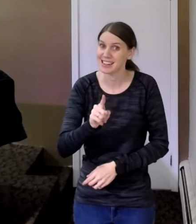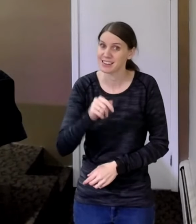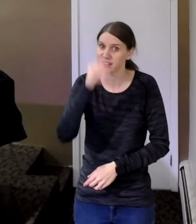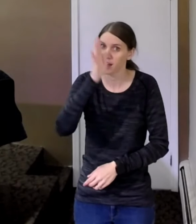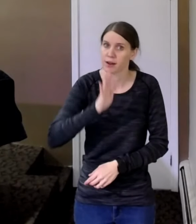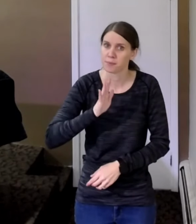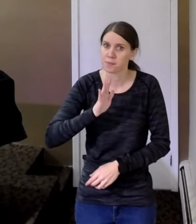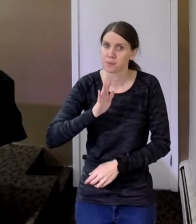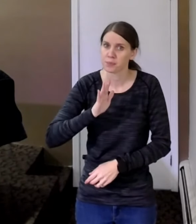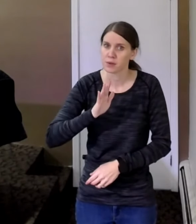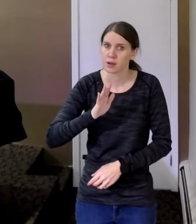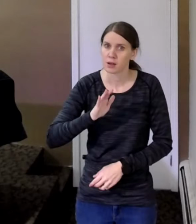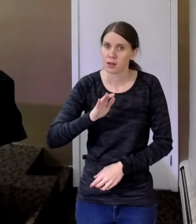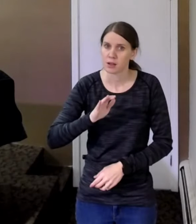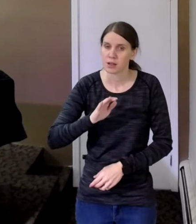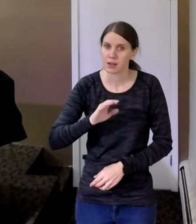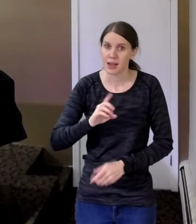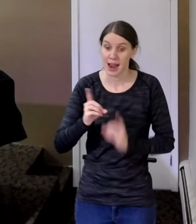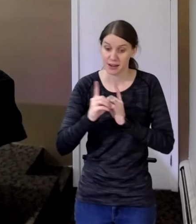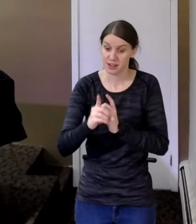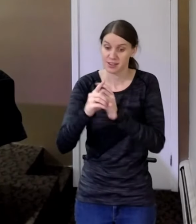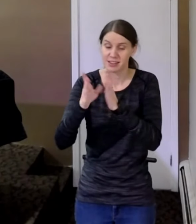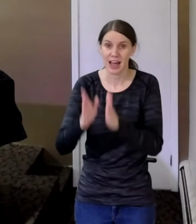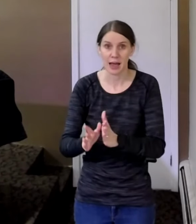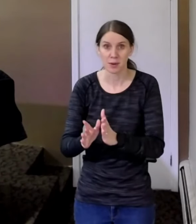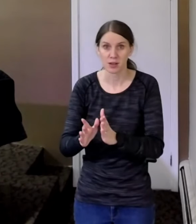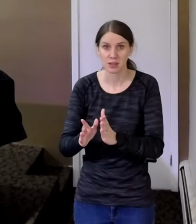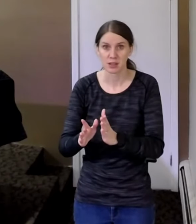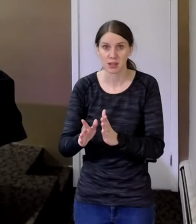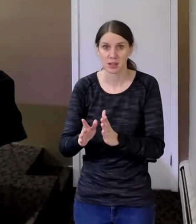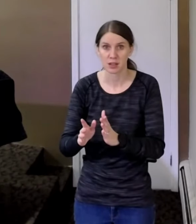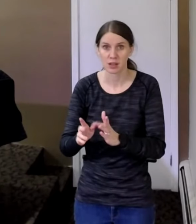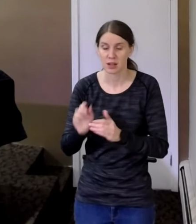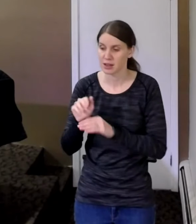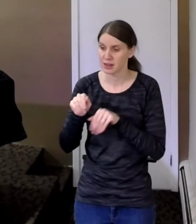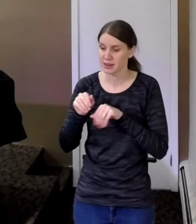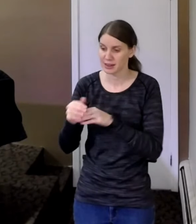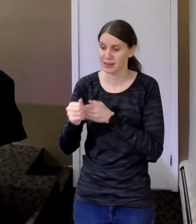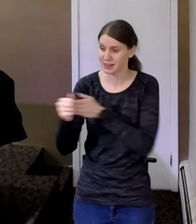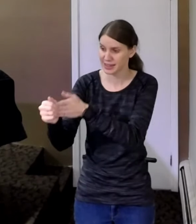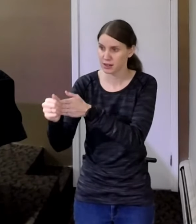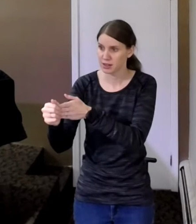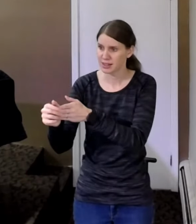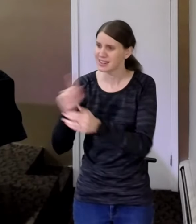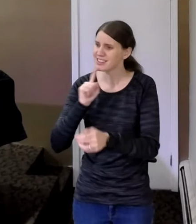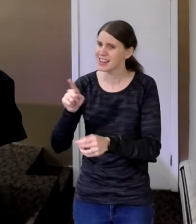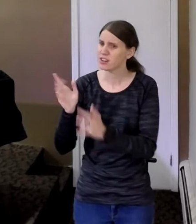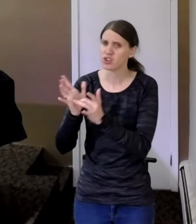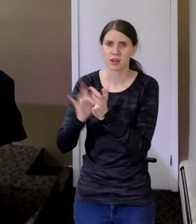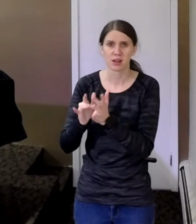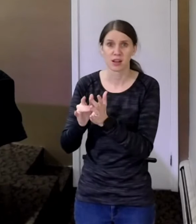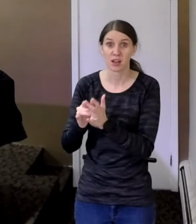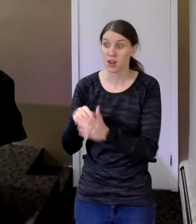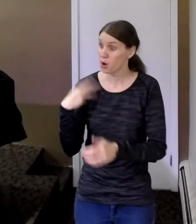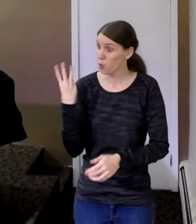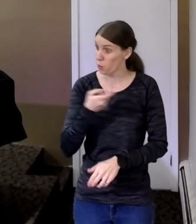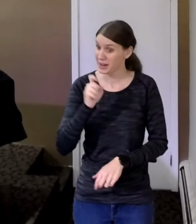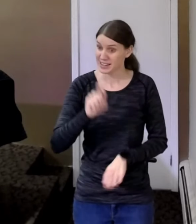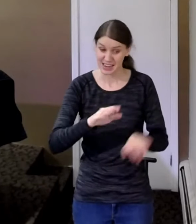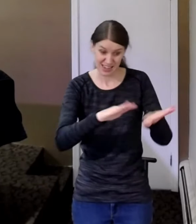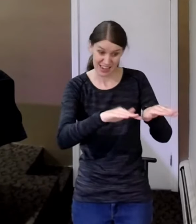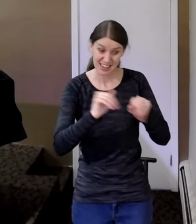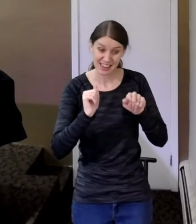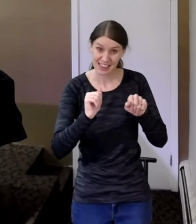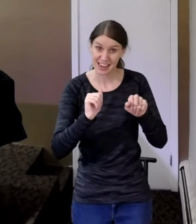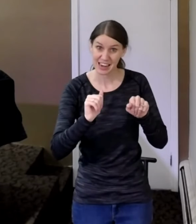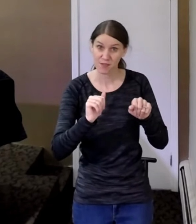And all of his disciples, to a man, says, we need to send them home. It's way past supper time and